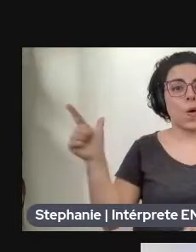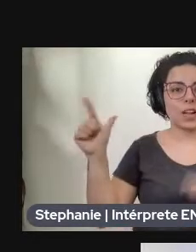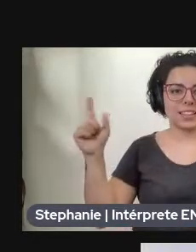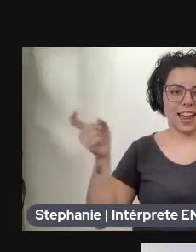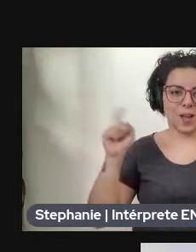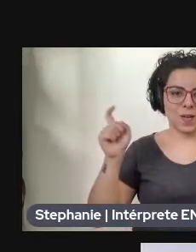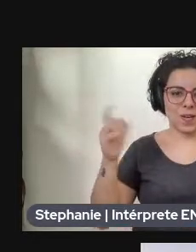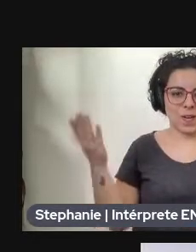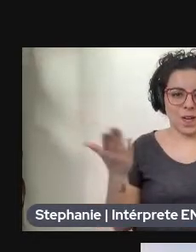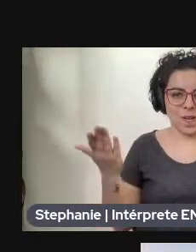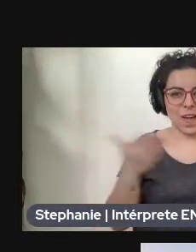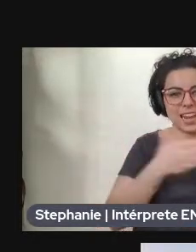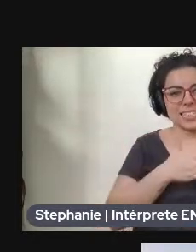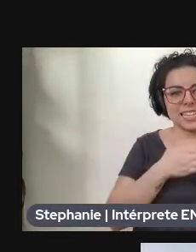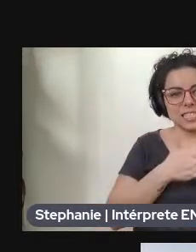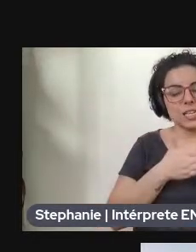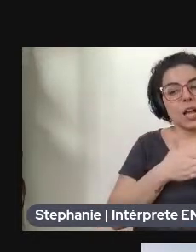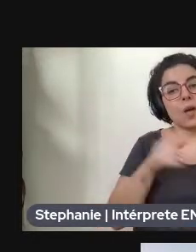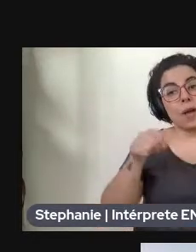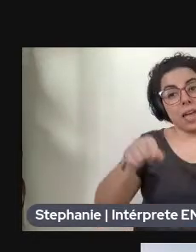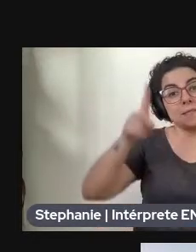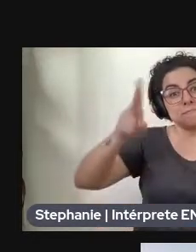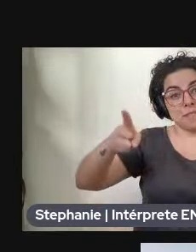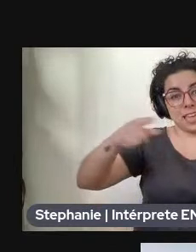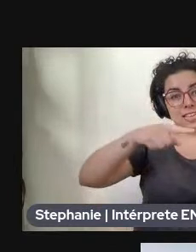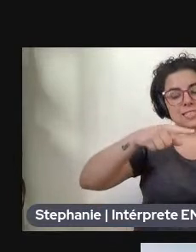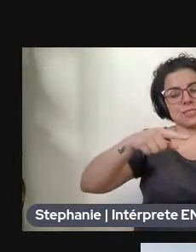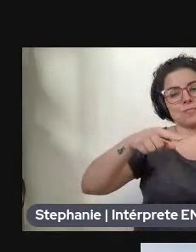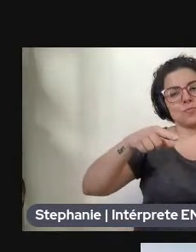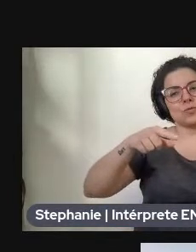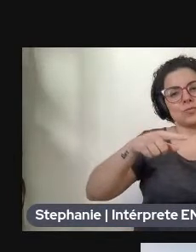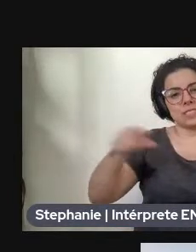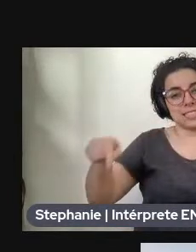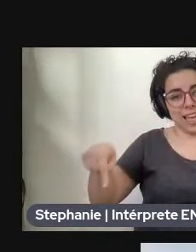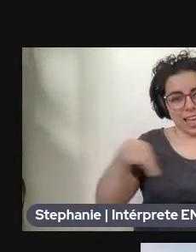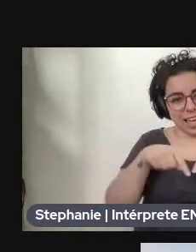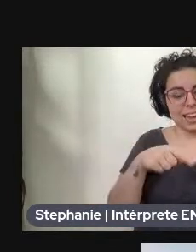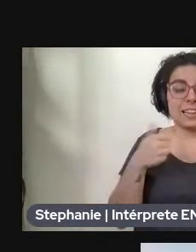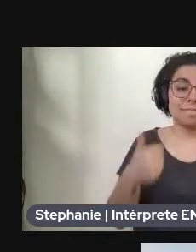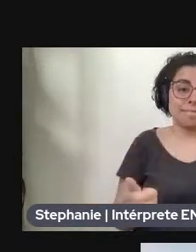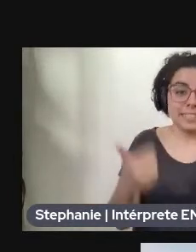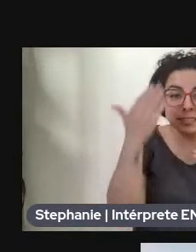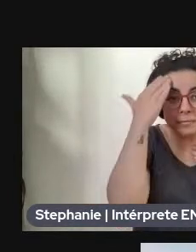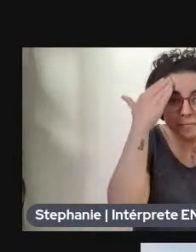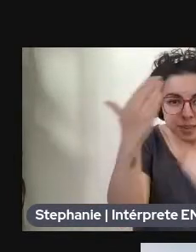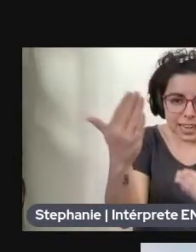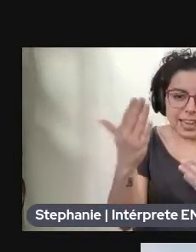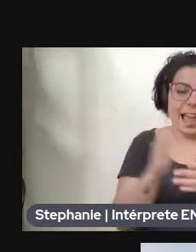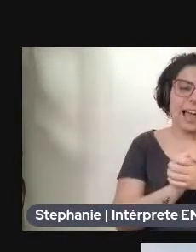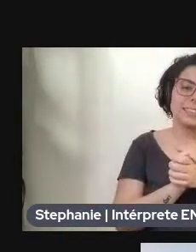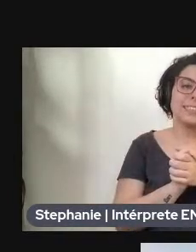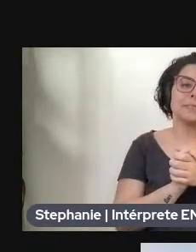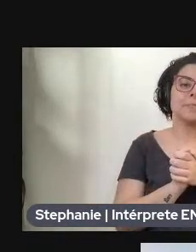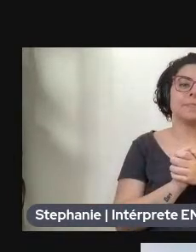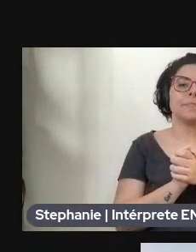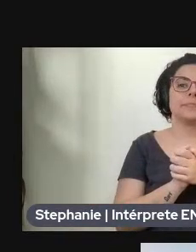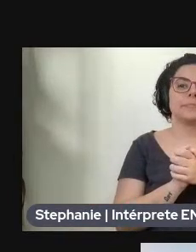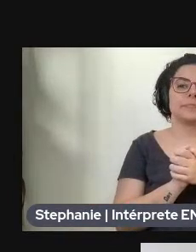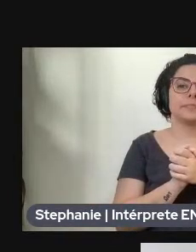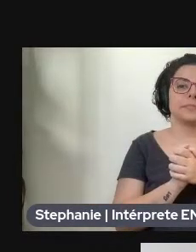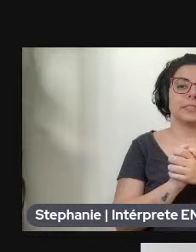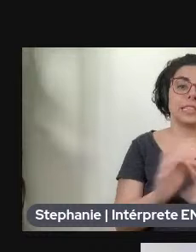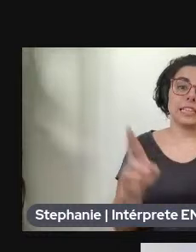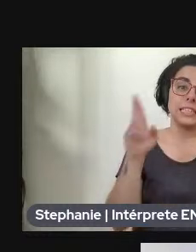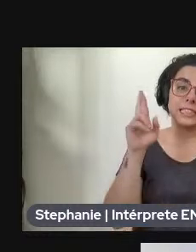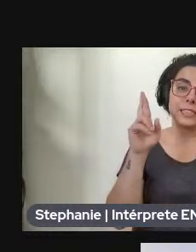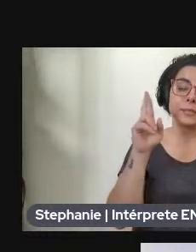it's within this virtual world. So thank you so much. And I hope to see